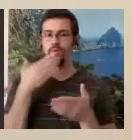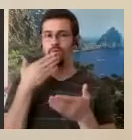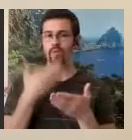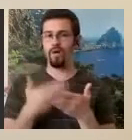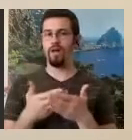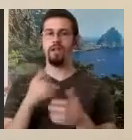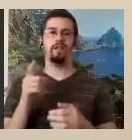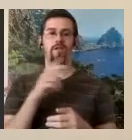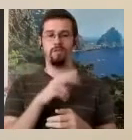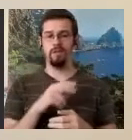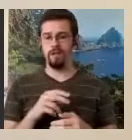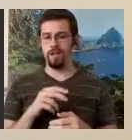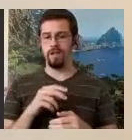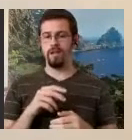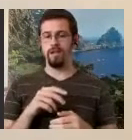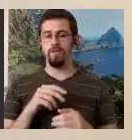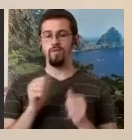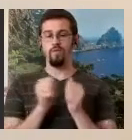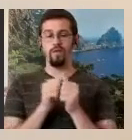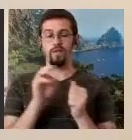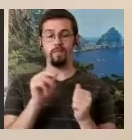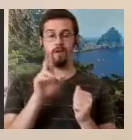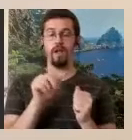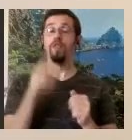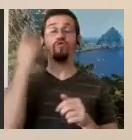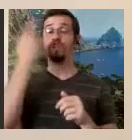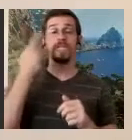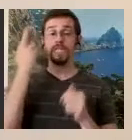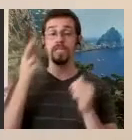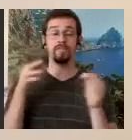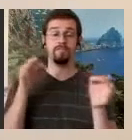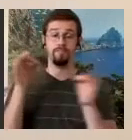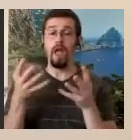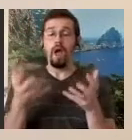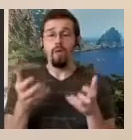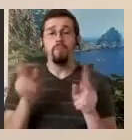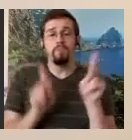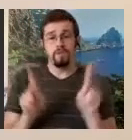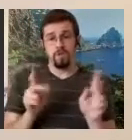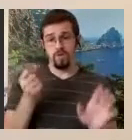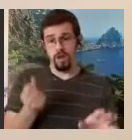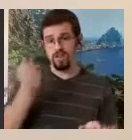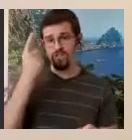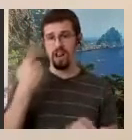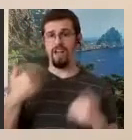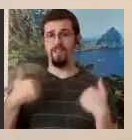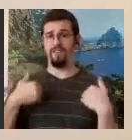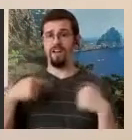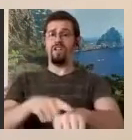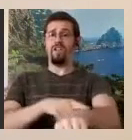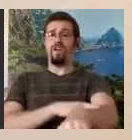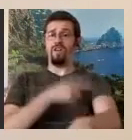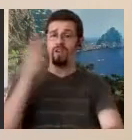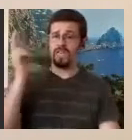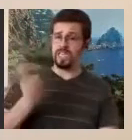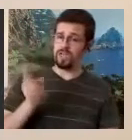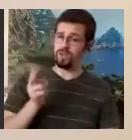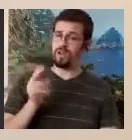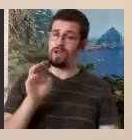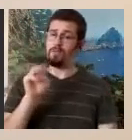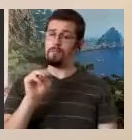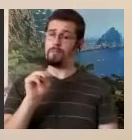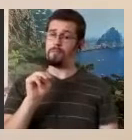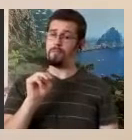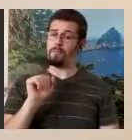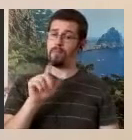And the reason I'm bringing this up for everybody is I'd like them to understand that there's a long history in Malta with using sign writing, and